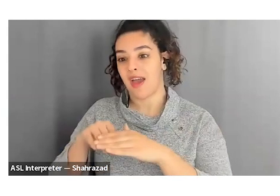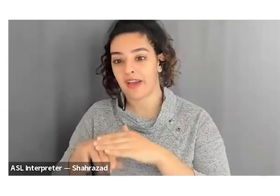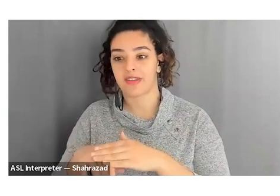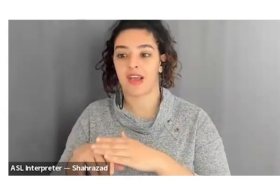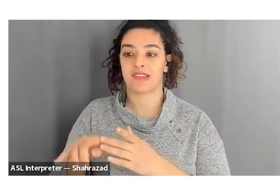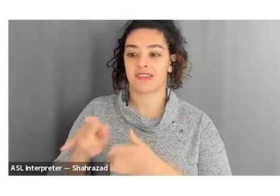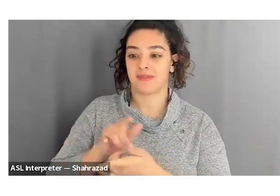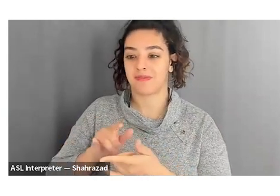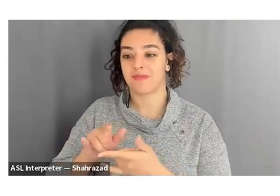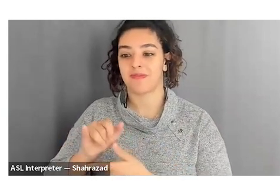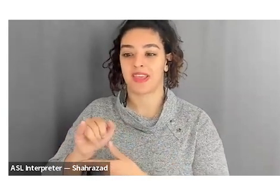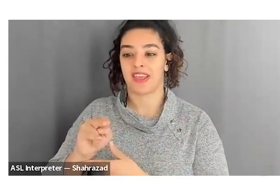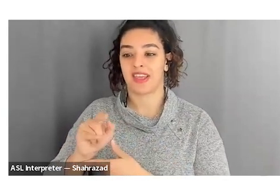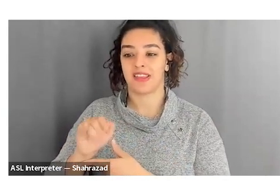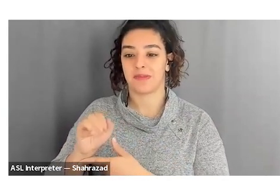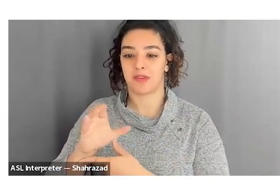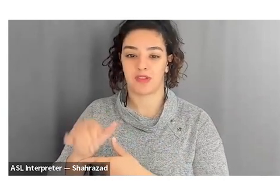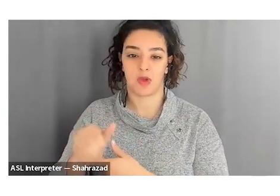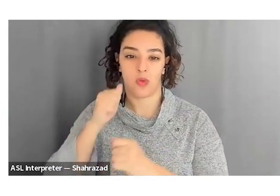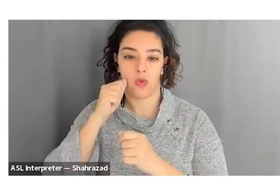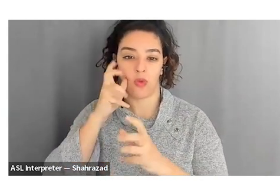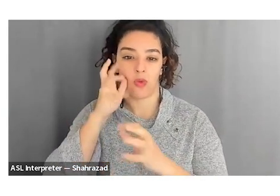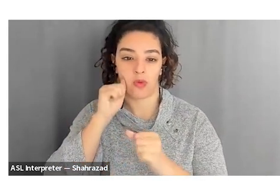amazing. Next slide, please.